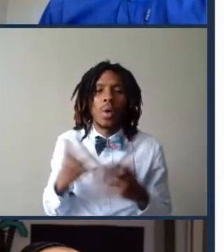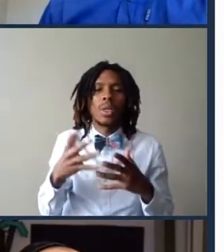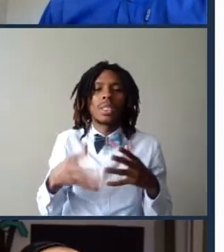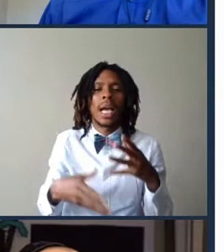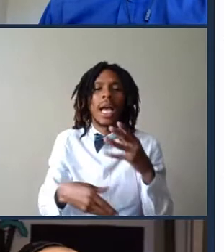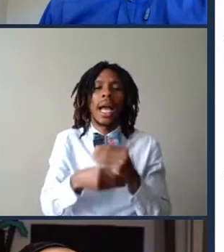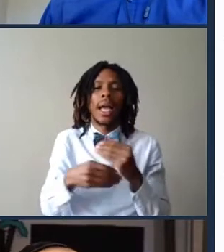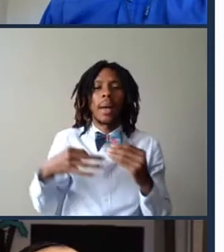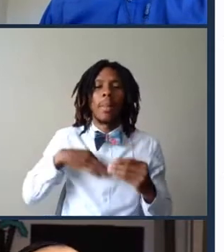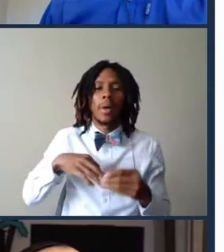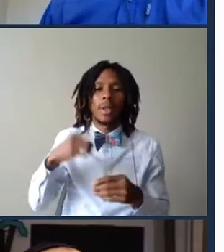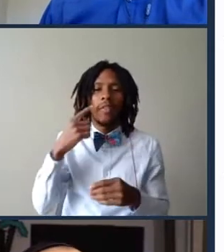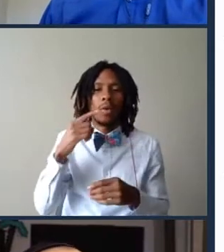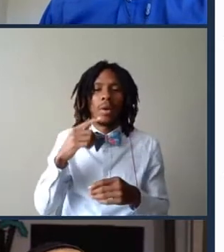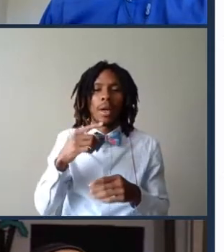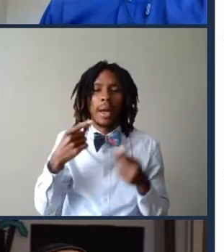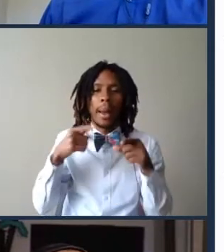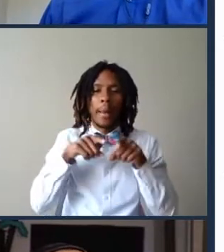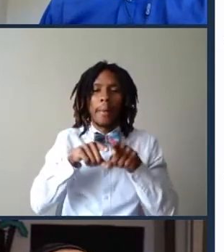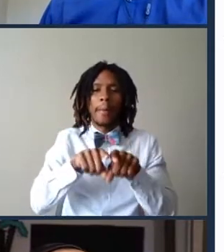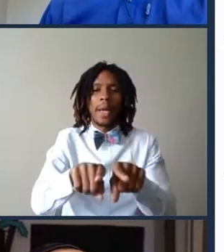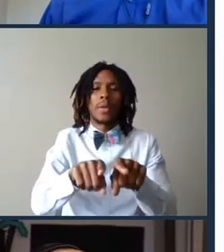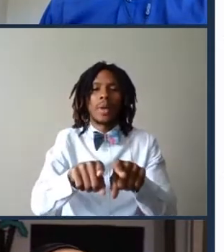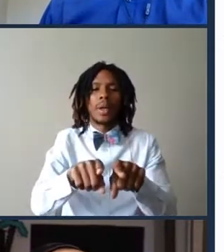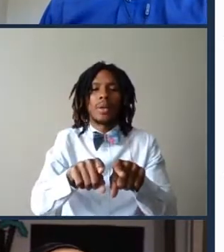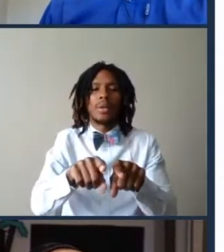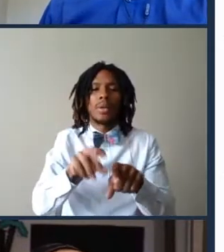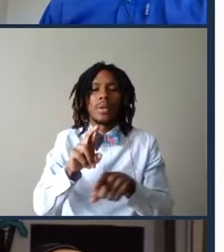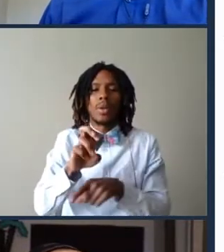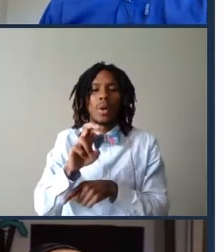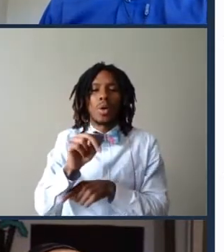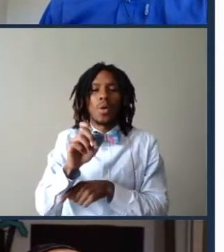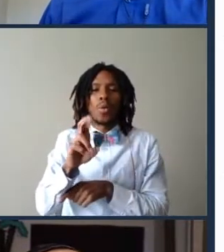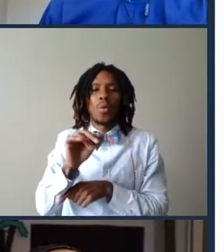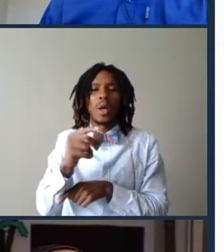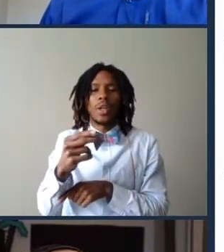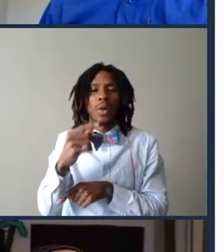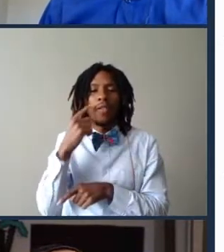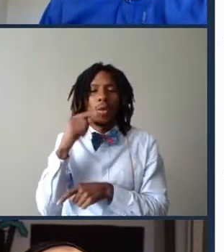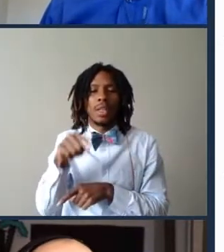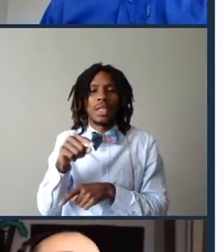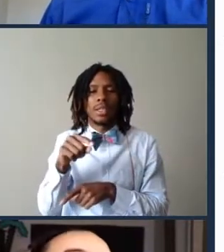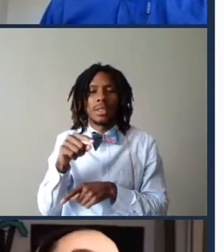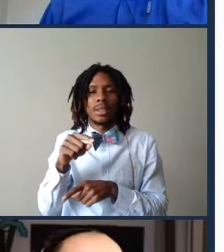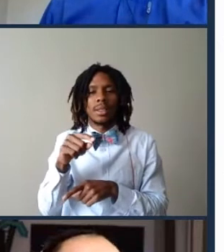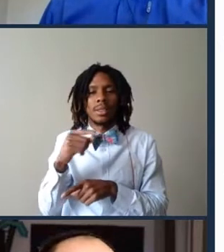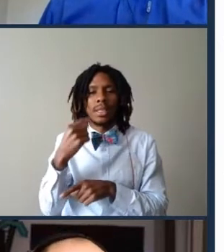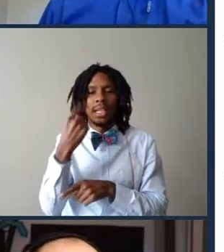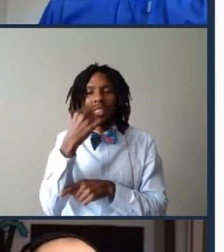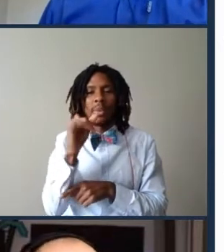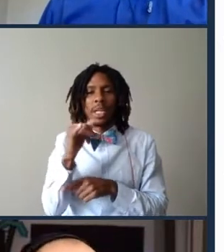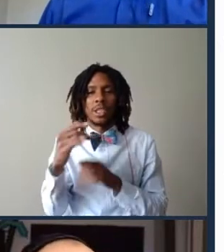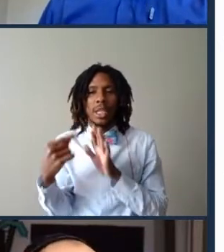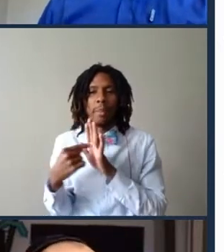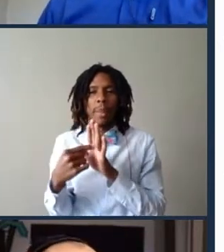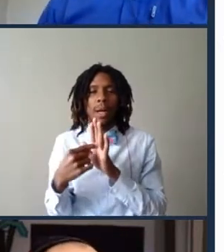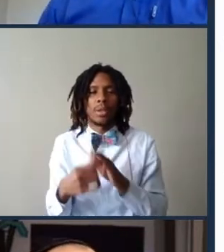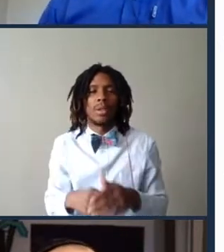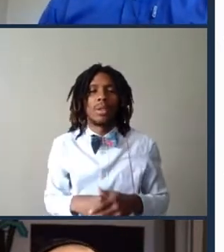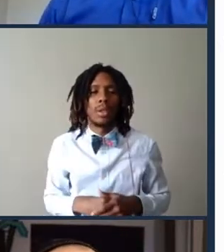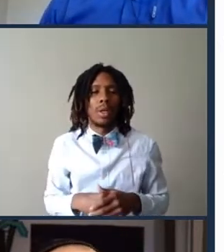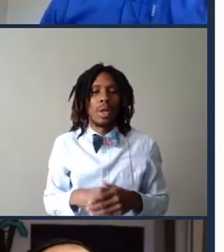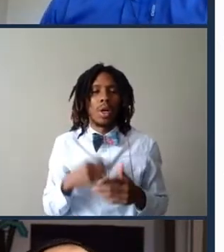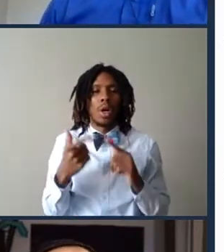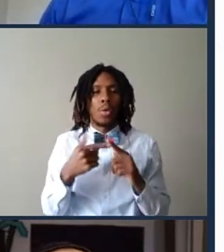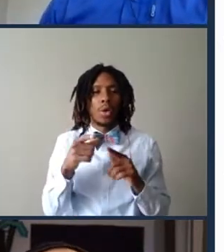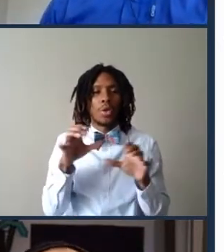for parallel rendering, right, for these models? And this also brings me to a question: is when you are doing